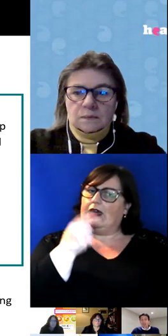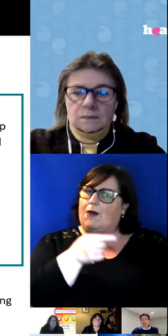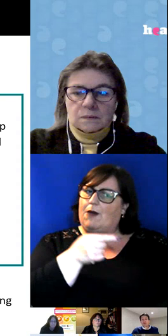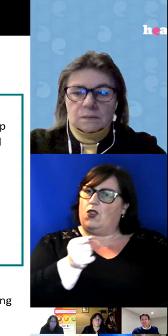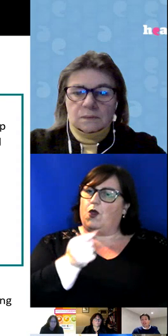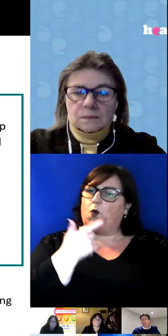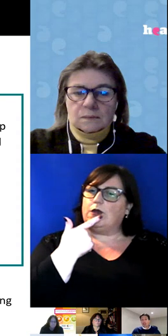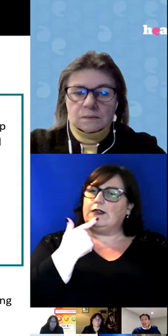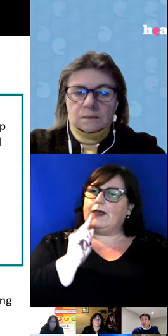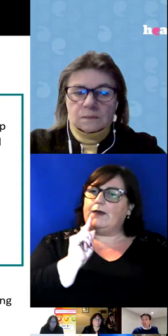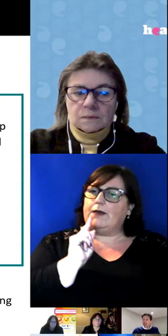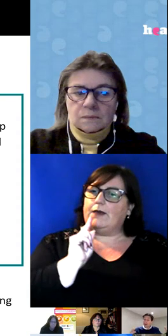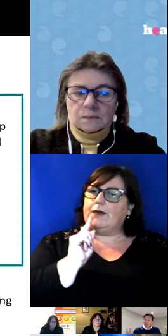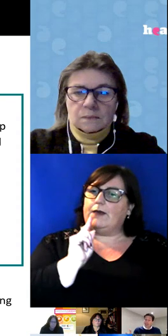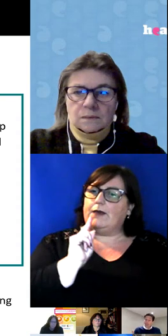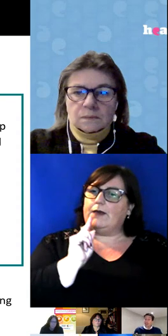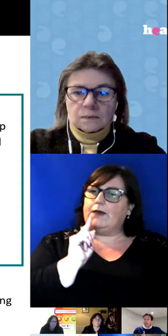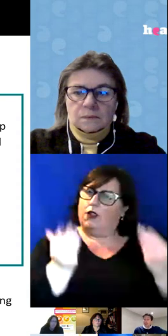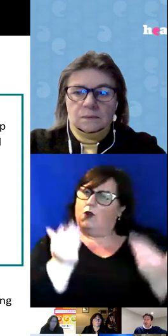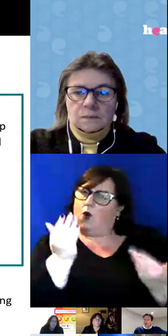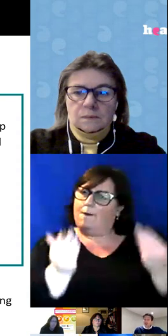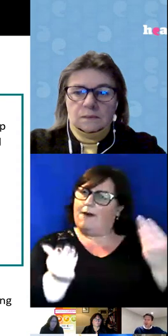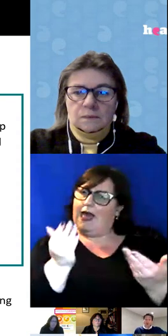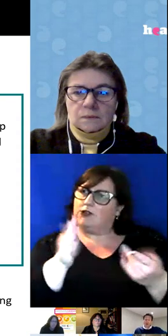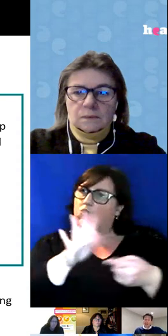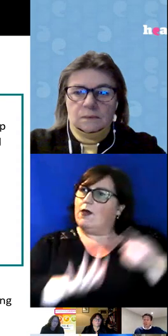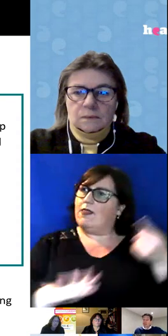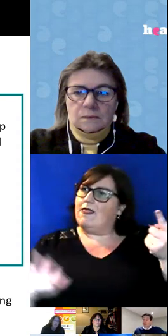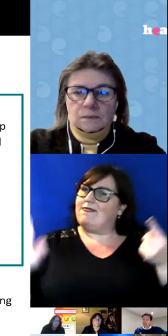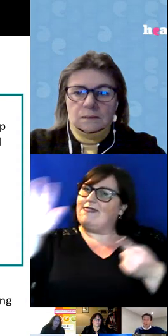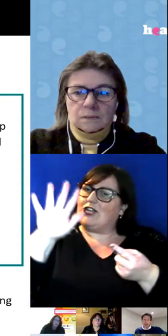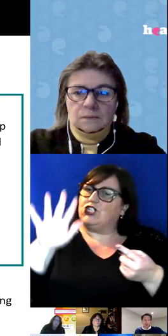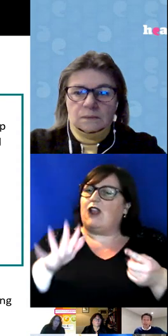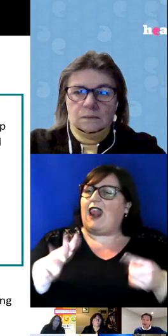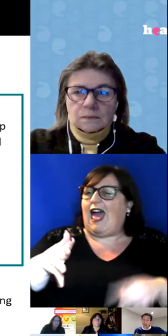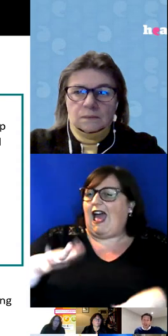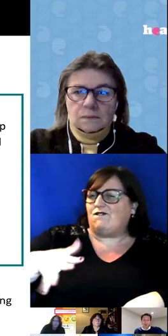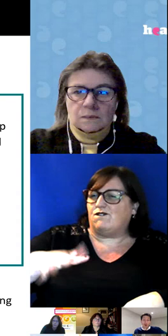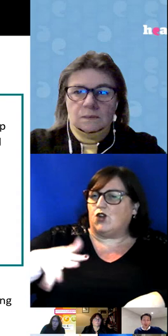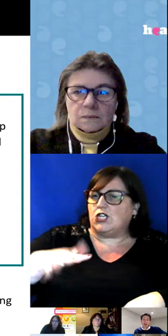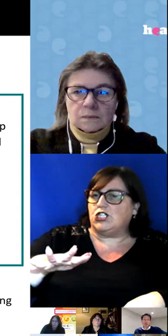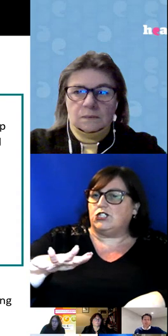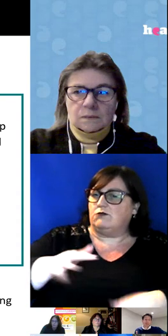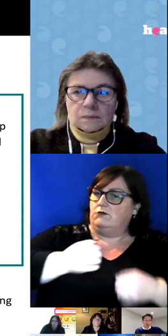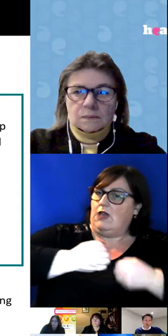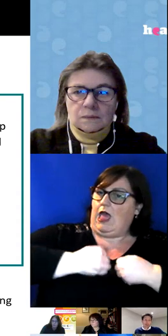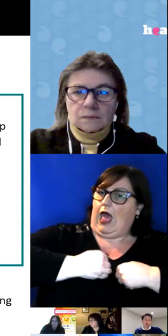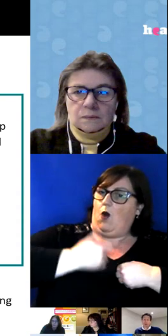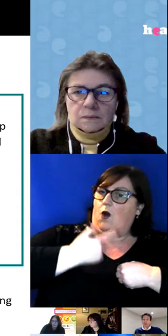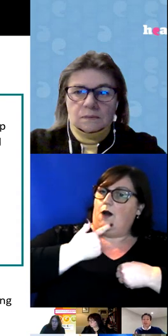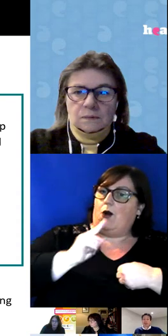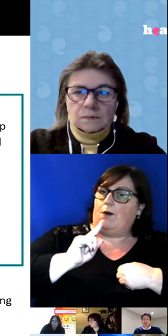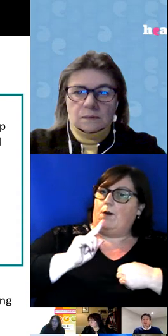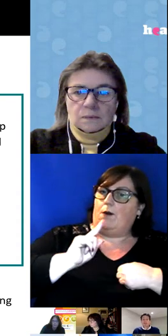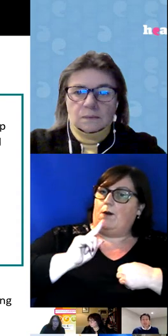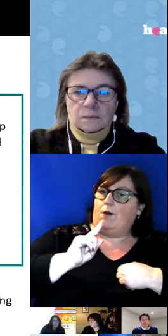as we compare them to the national average, generally, we've got a population that are healthier and live longer lives in good